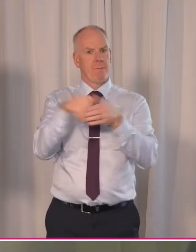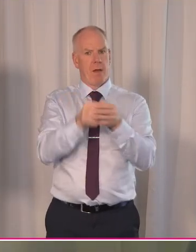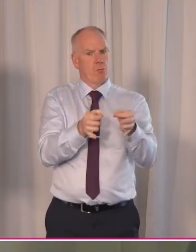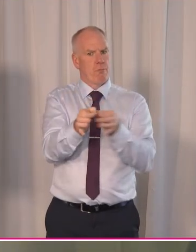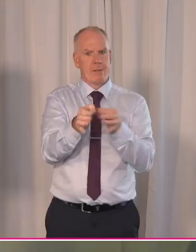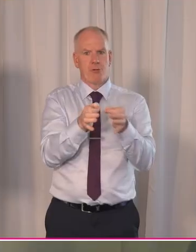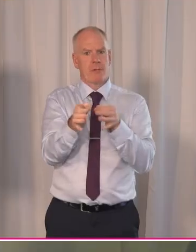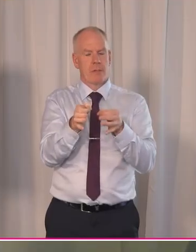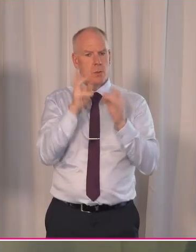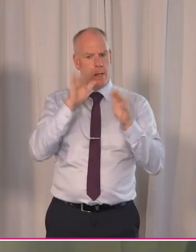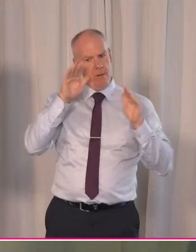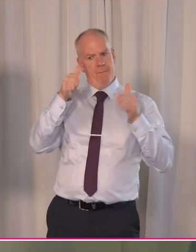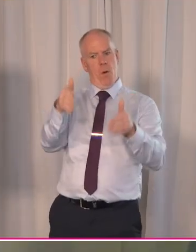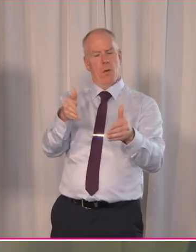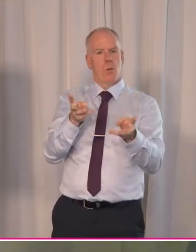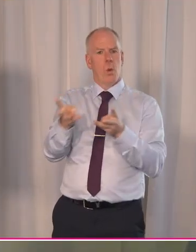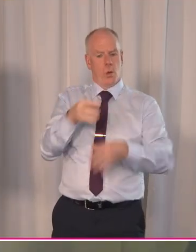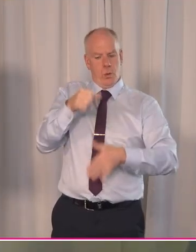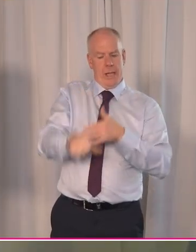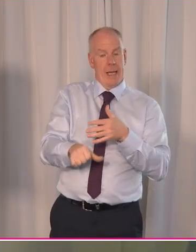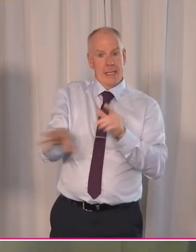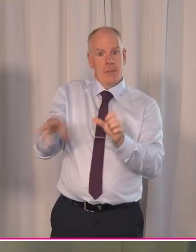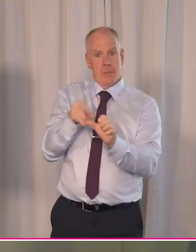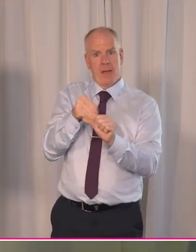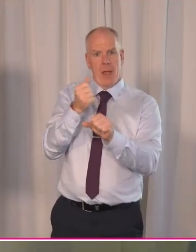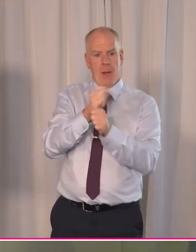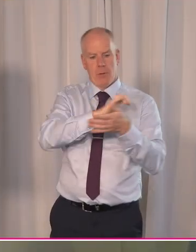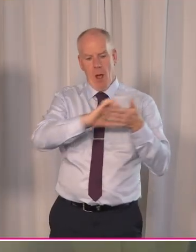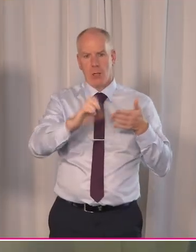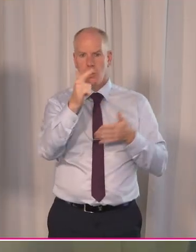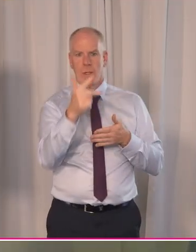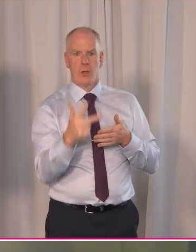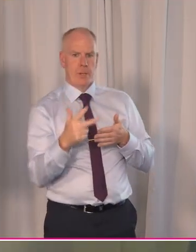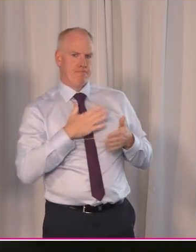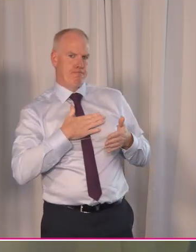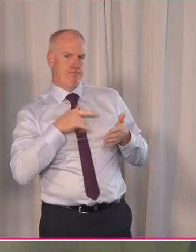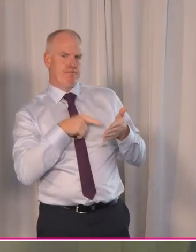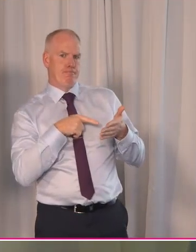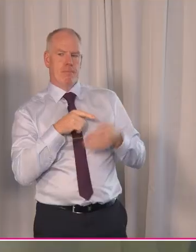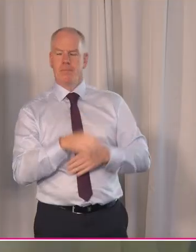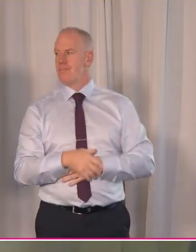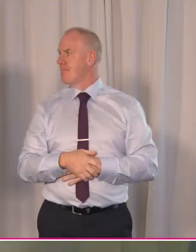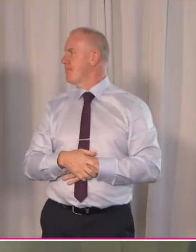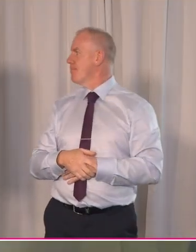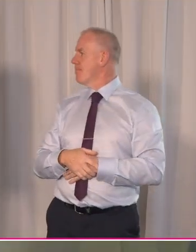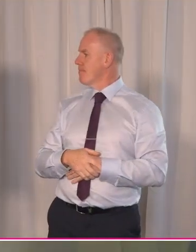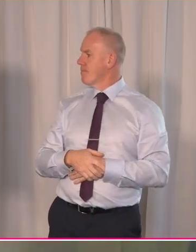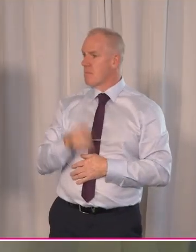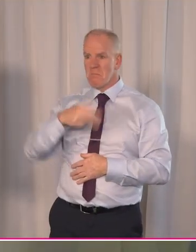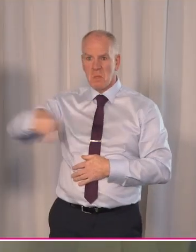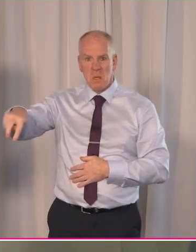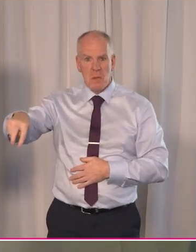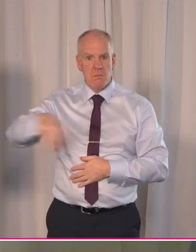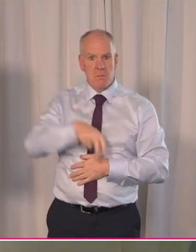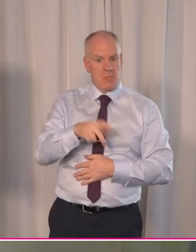and that's why the focus of today, in particular on Article 23, is so welcome. Do you want me to go up to the podium, or I